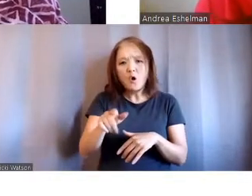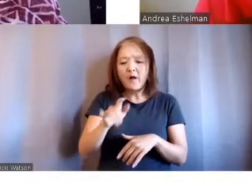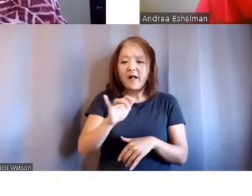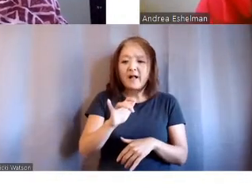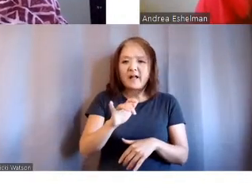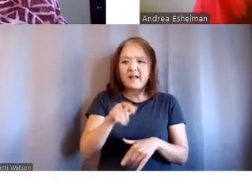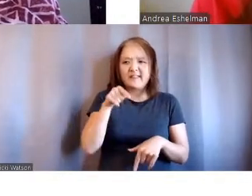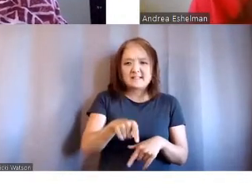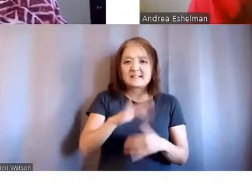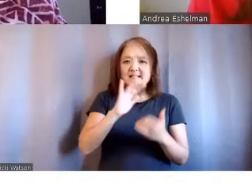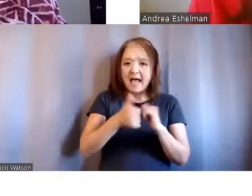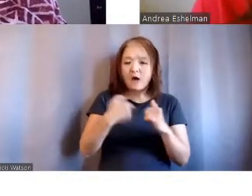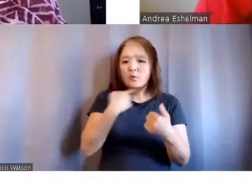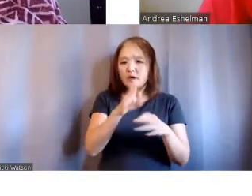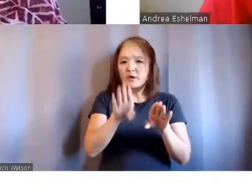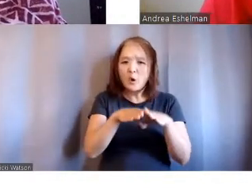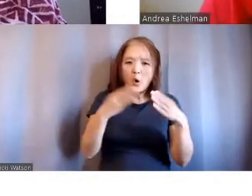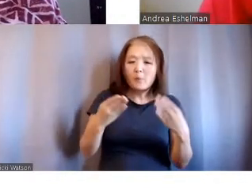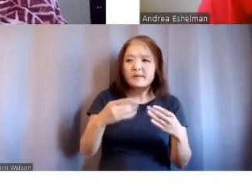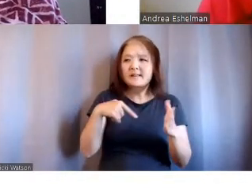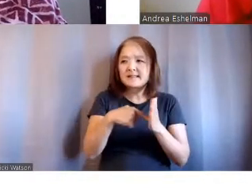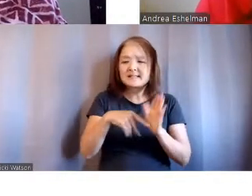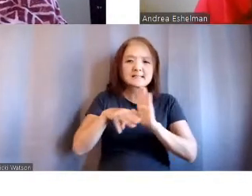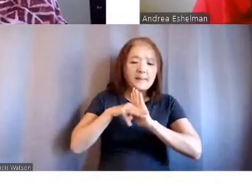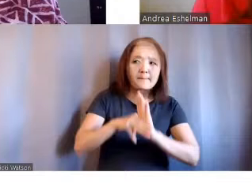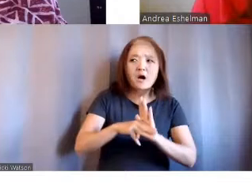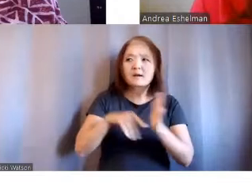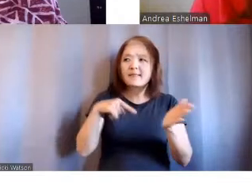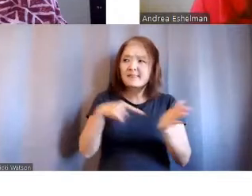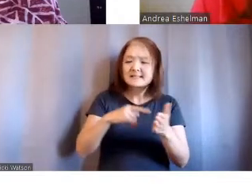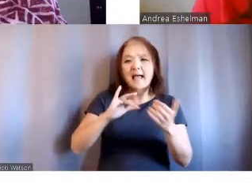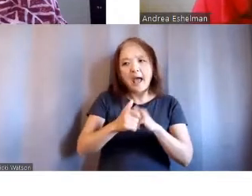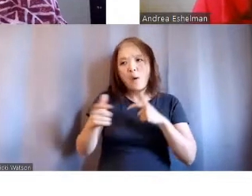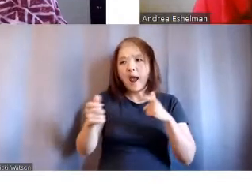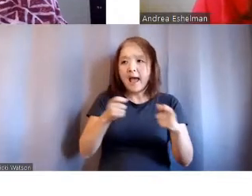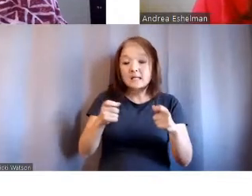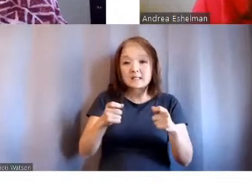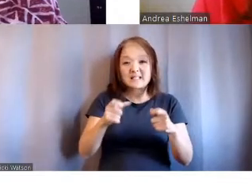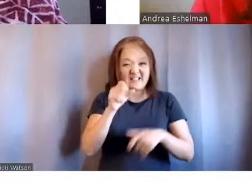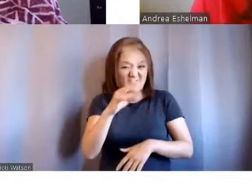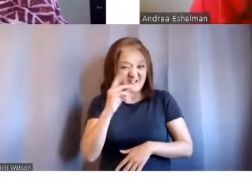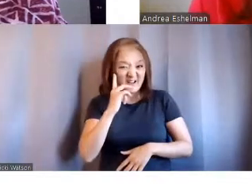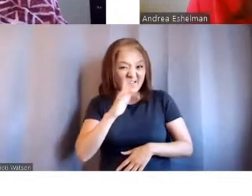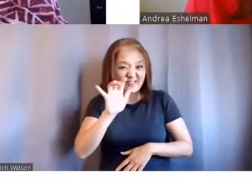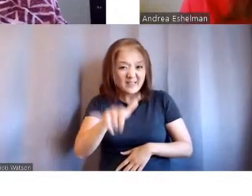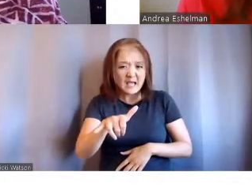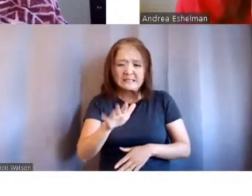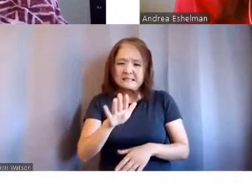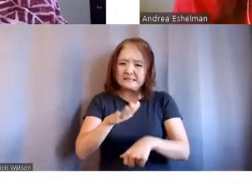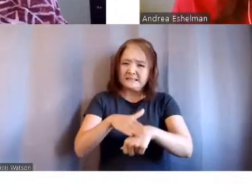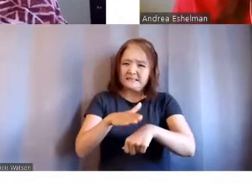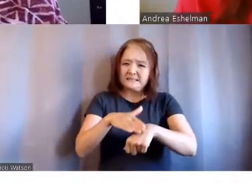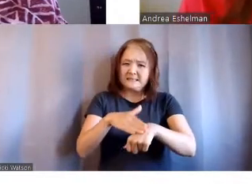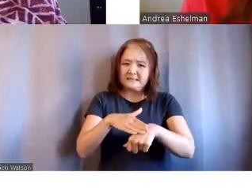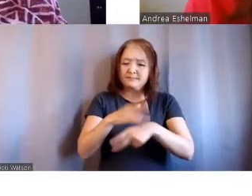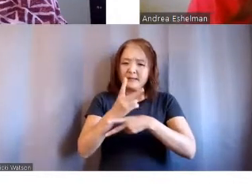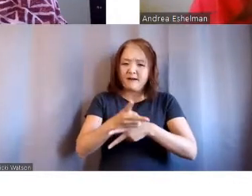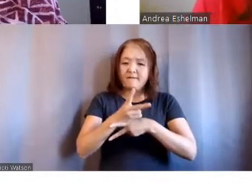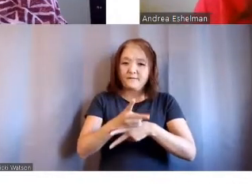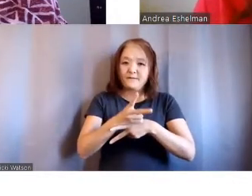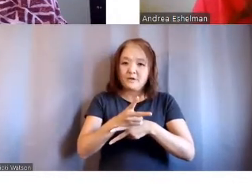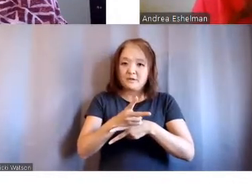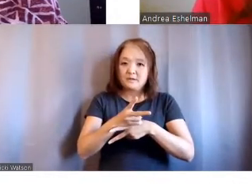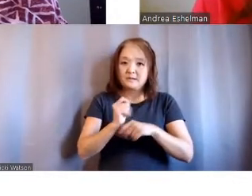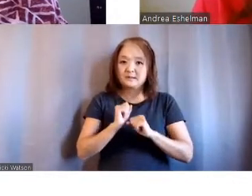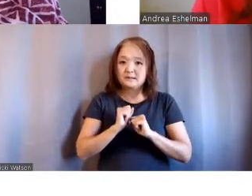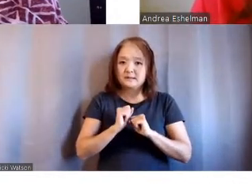we're going to open, what model we're going to use, how we're going to handle it, I would just caution you, you guys go down that road and put a ton